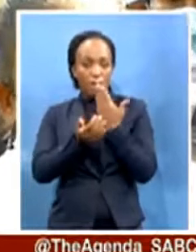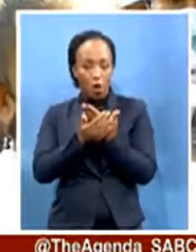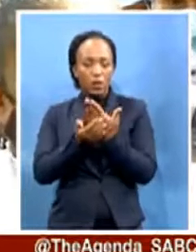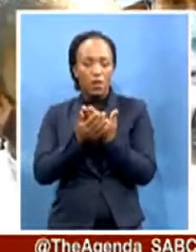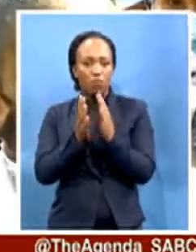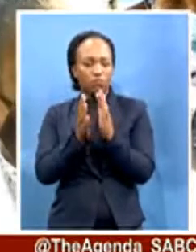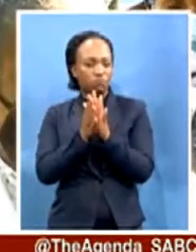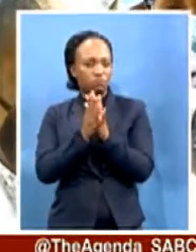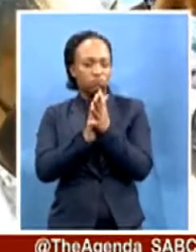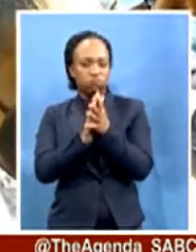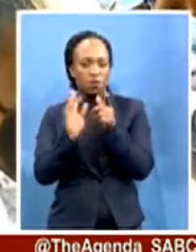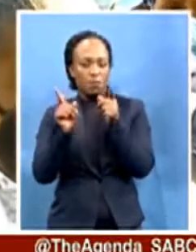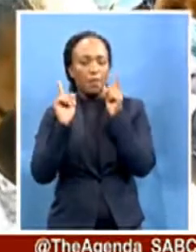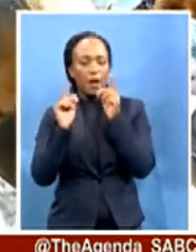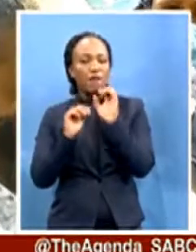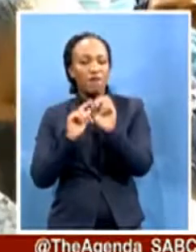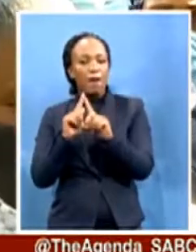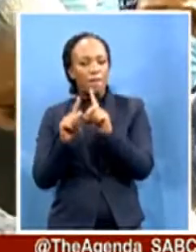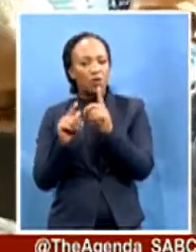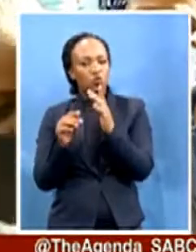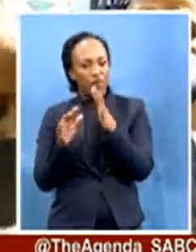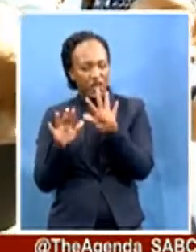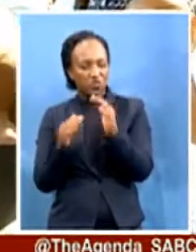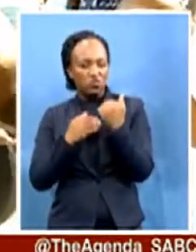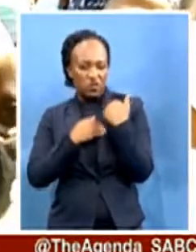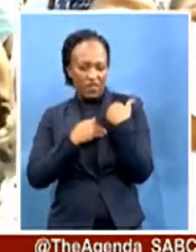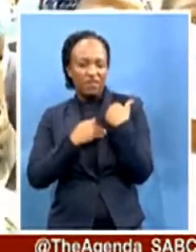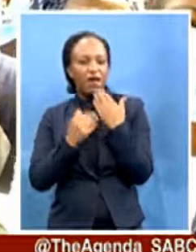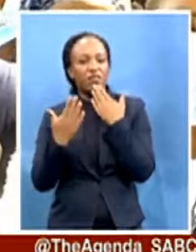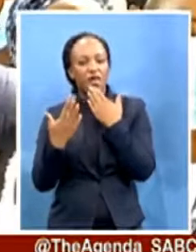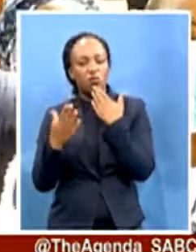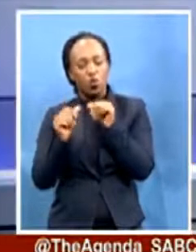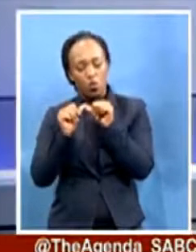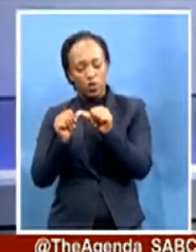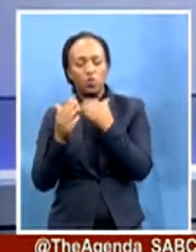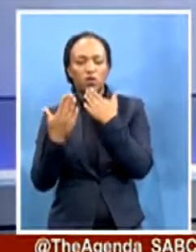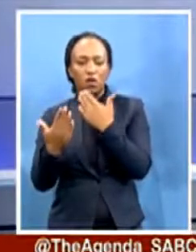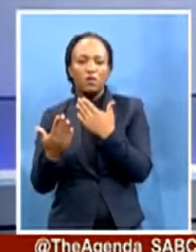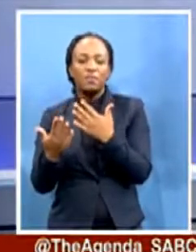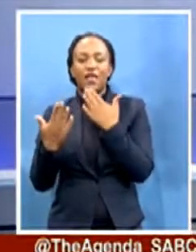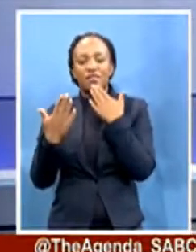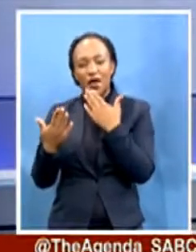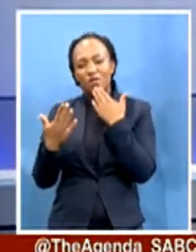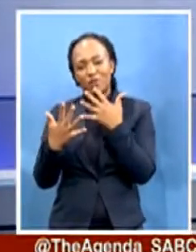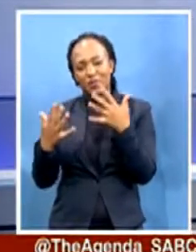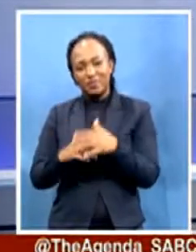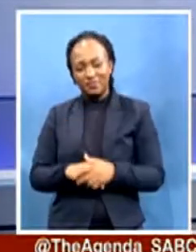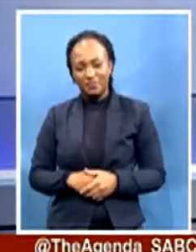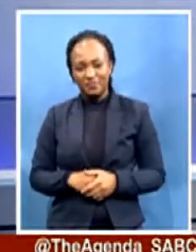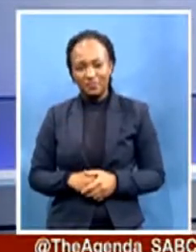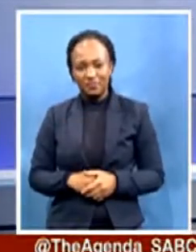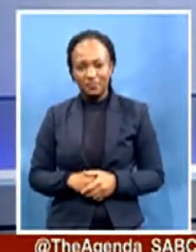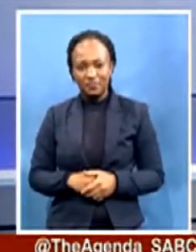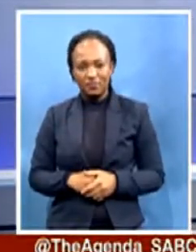We'll continue to be grateful. Thank you very much, and thank you. Thank you. From Limpopo, it's off